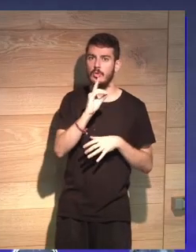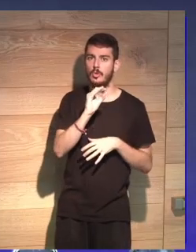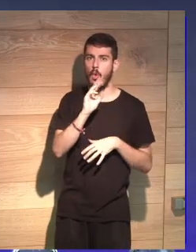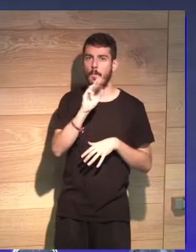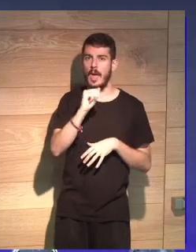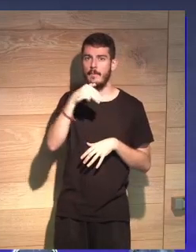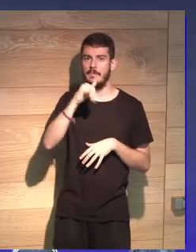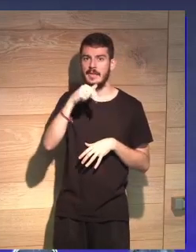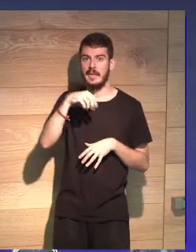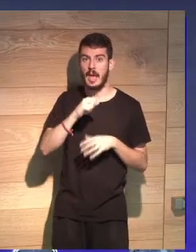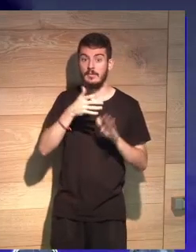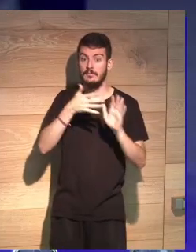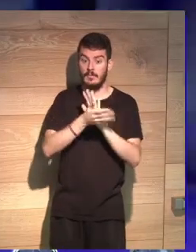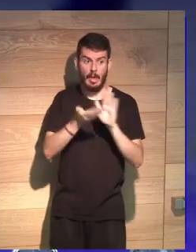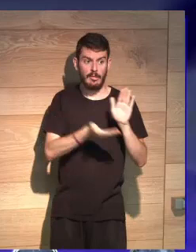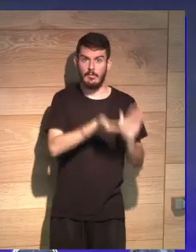often. And